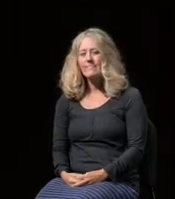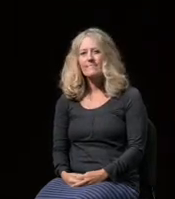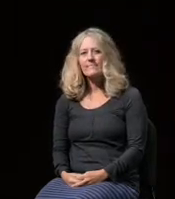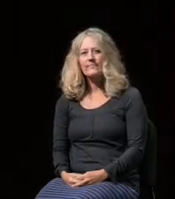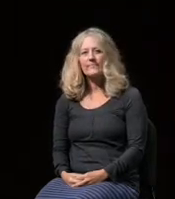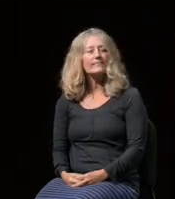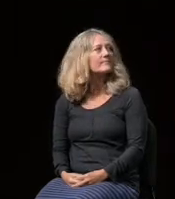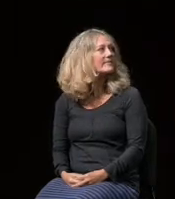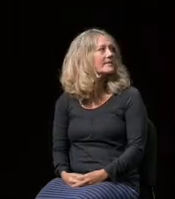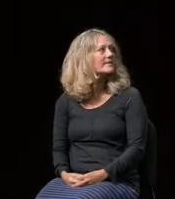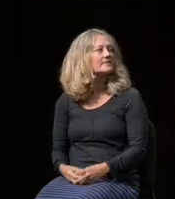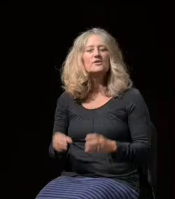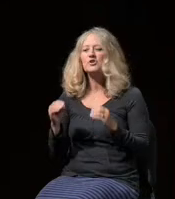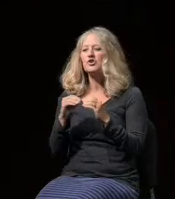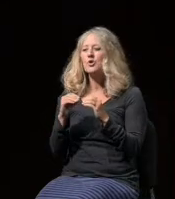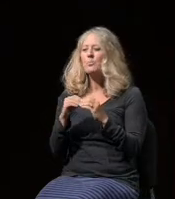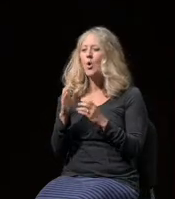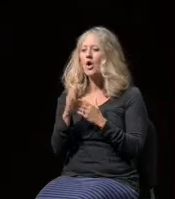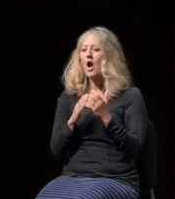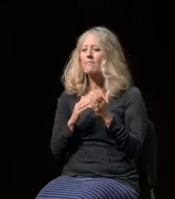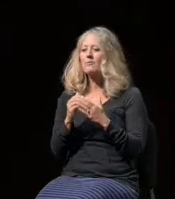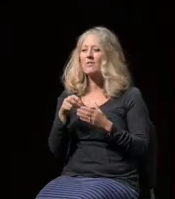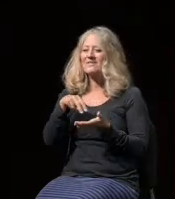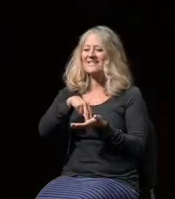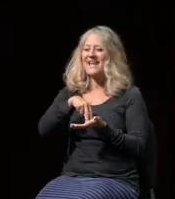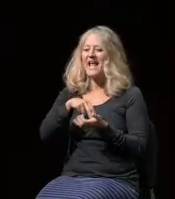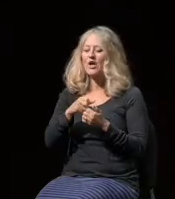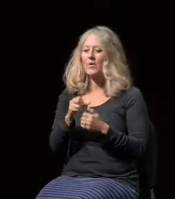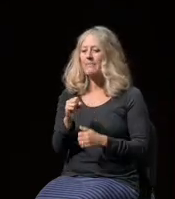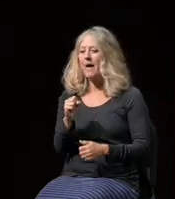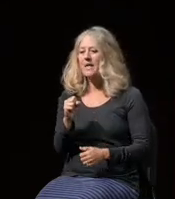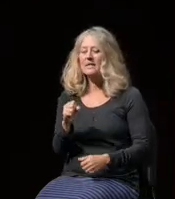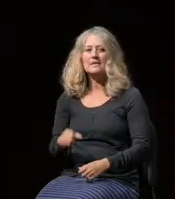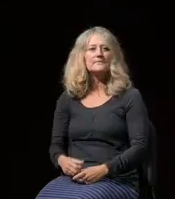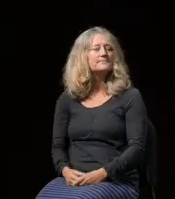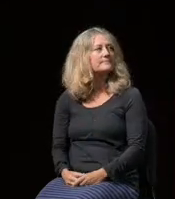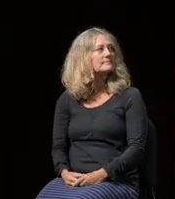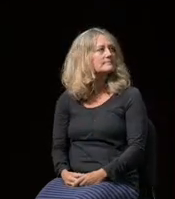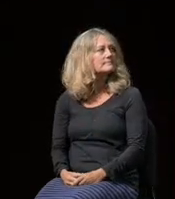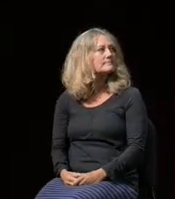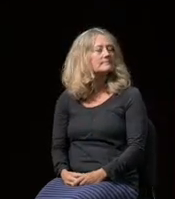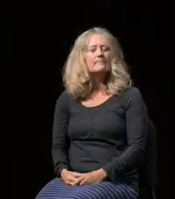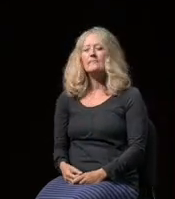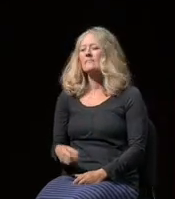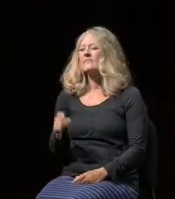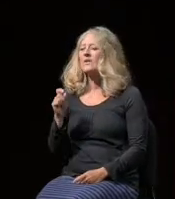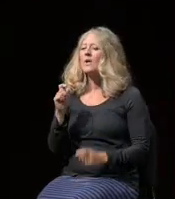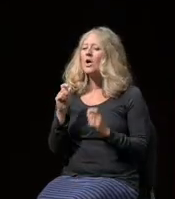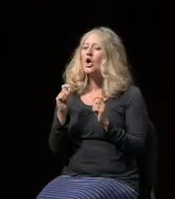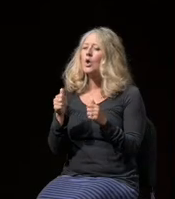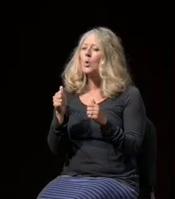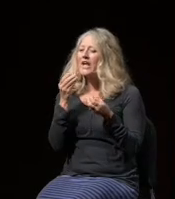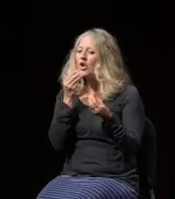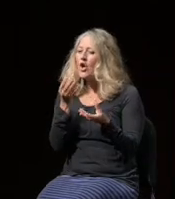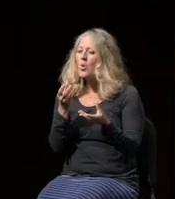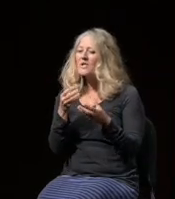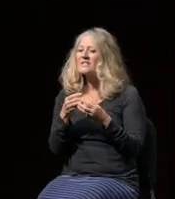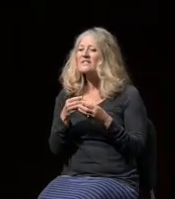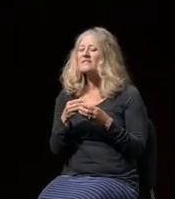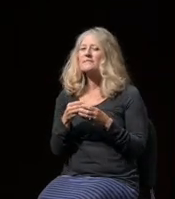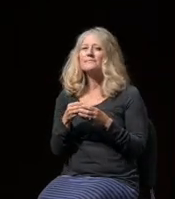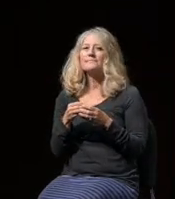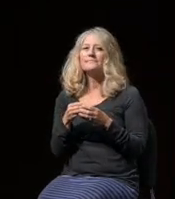I'm more comfortable standing with the mic in my hand. Okay, so just a quick notice, a quick update